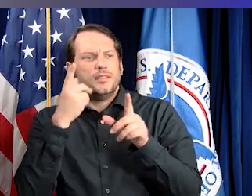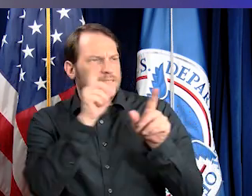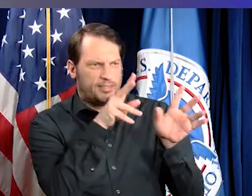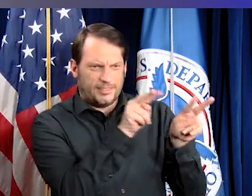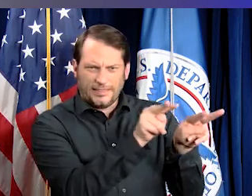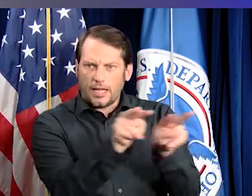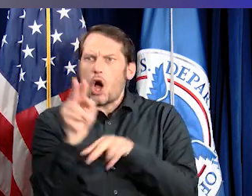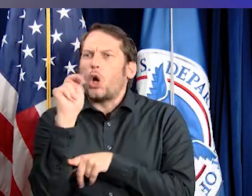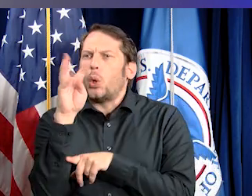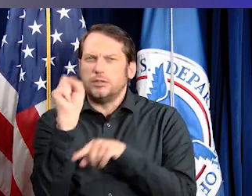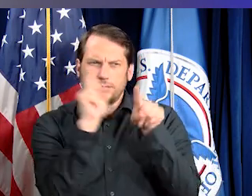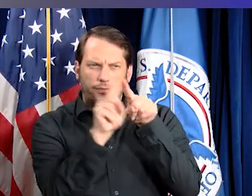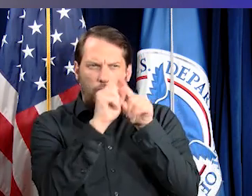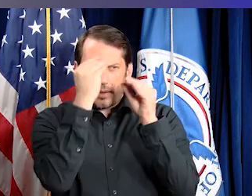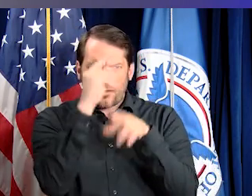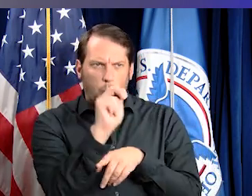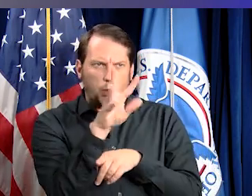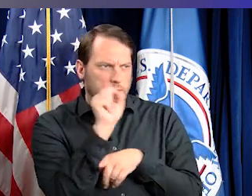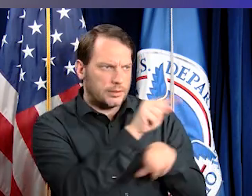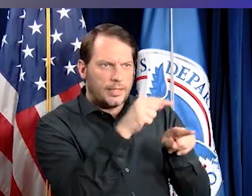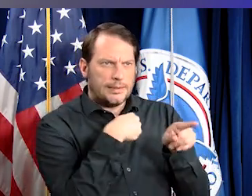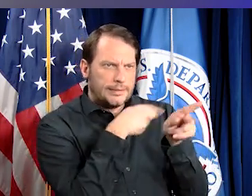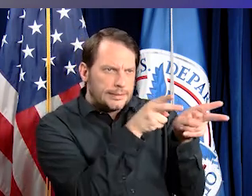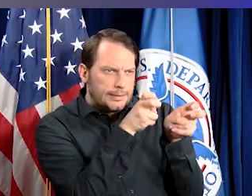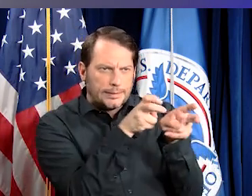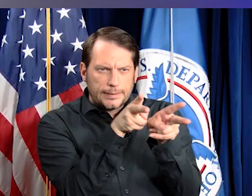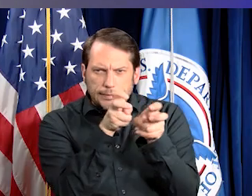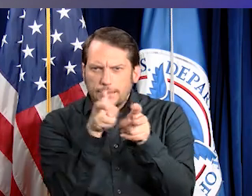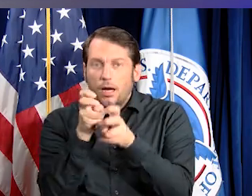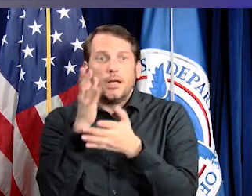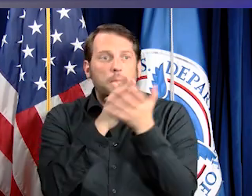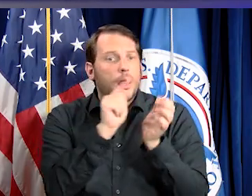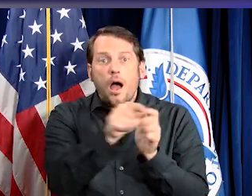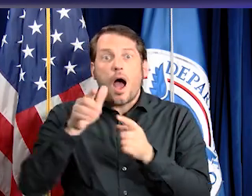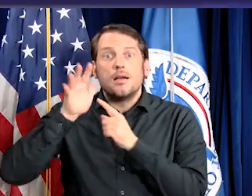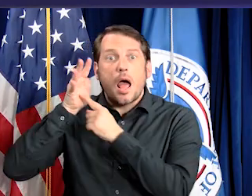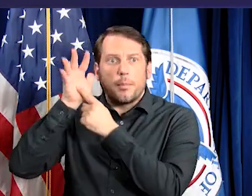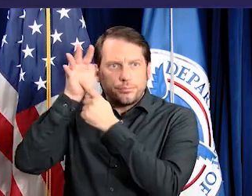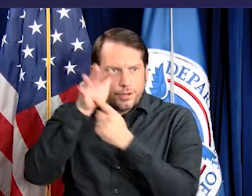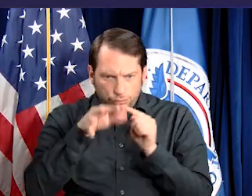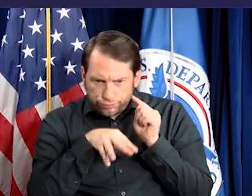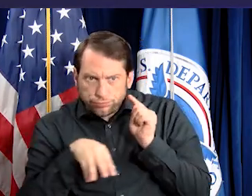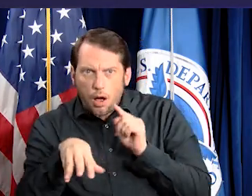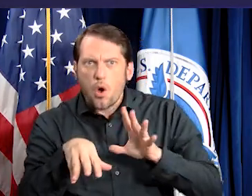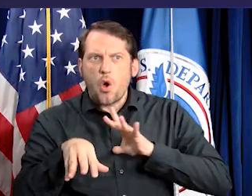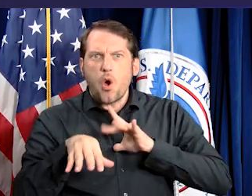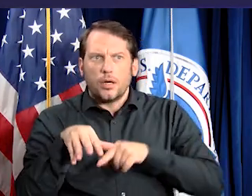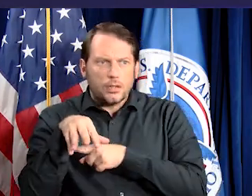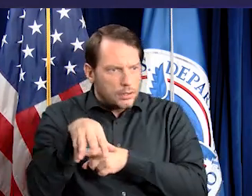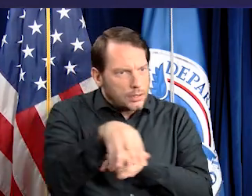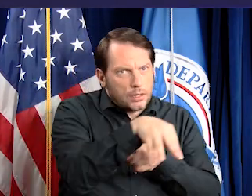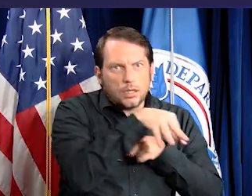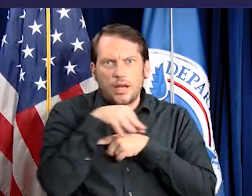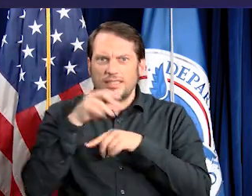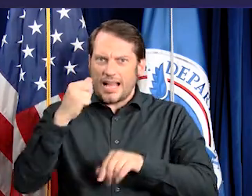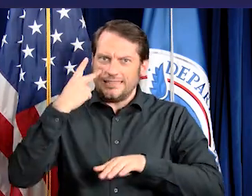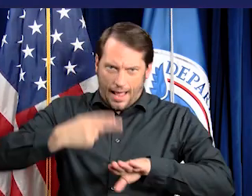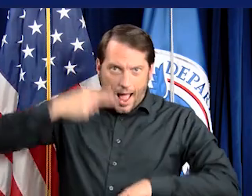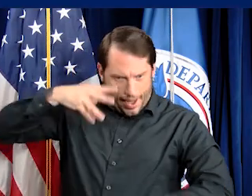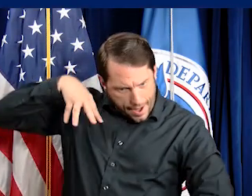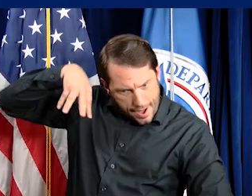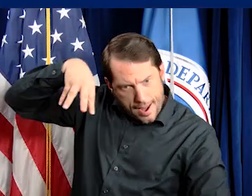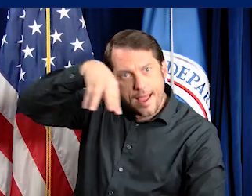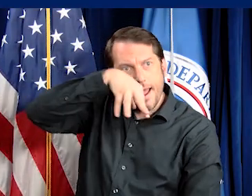footage, especially from helicopters, and trying to explain that information in a tweet format and just pushing it out as fast as I